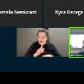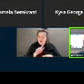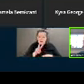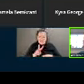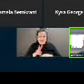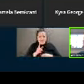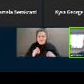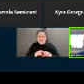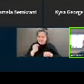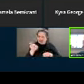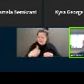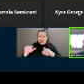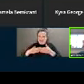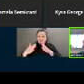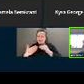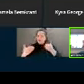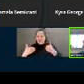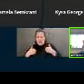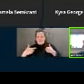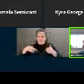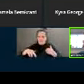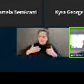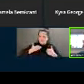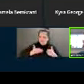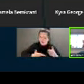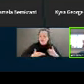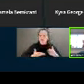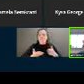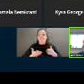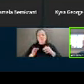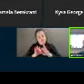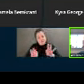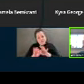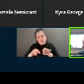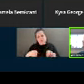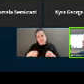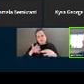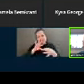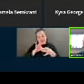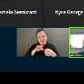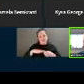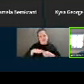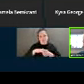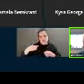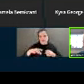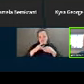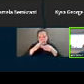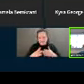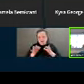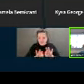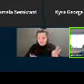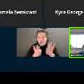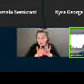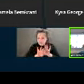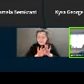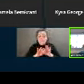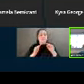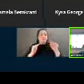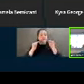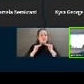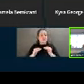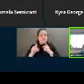and making sure that we're connecting with local leadership is very, very important to us. Mass care and feeding is something that we do in